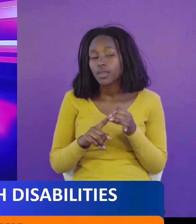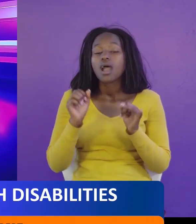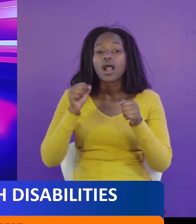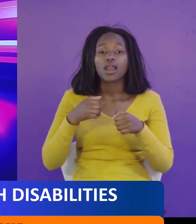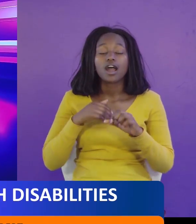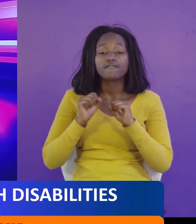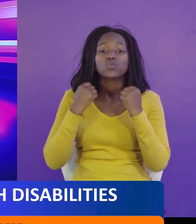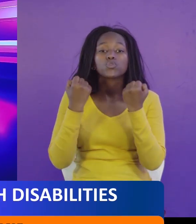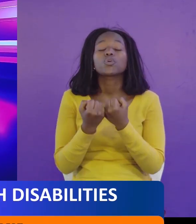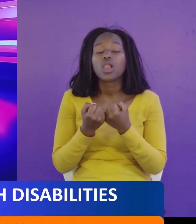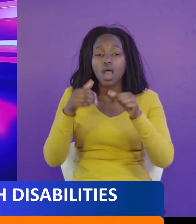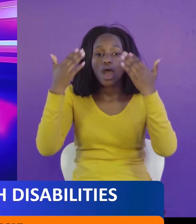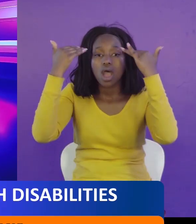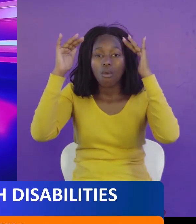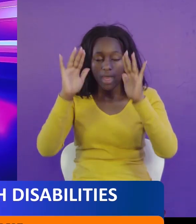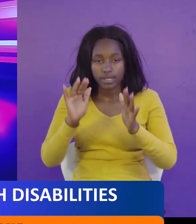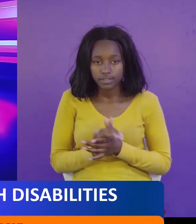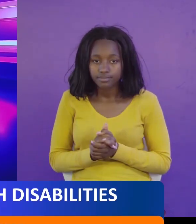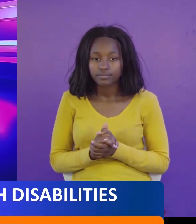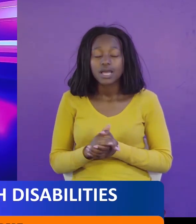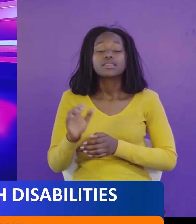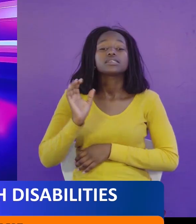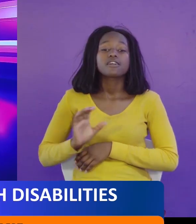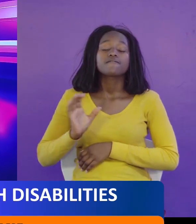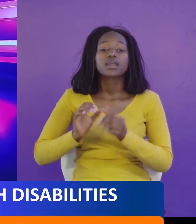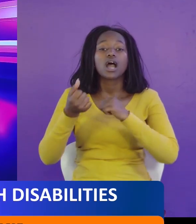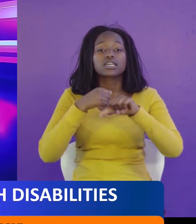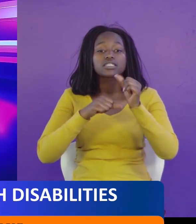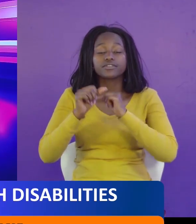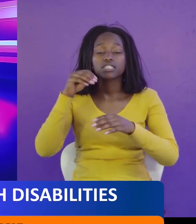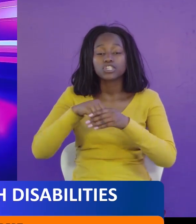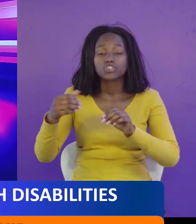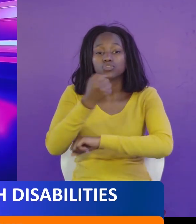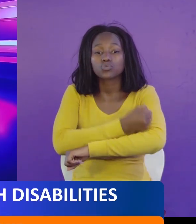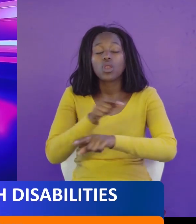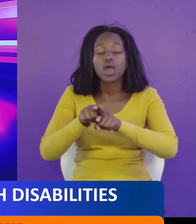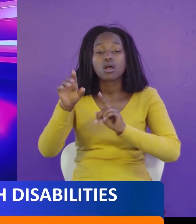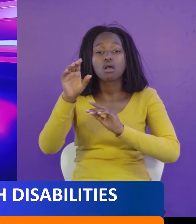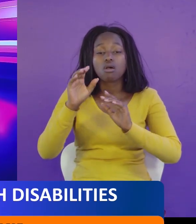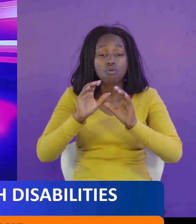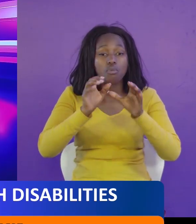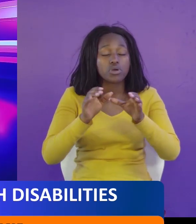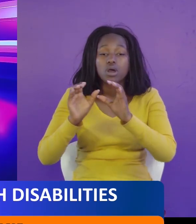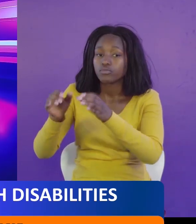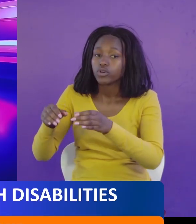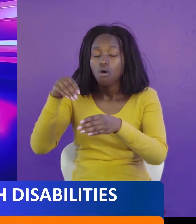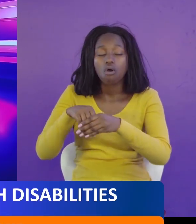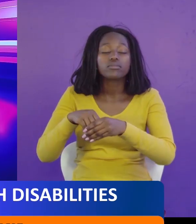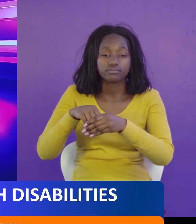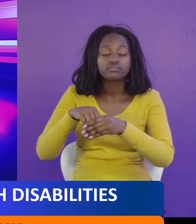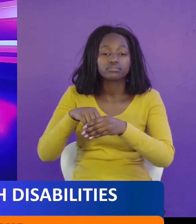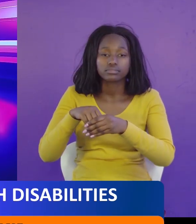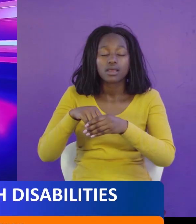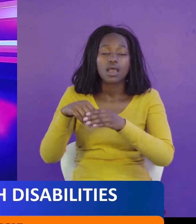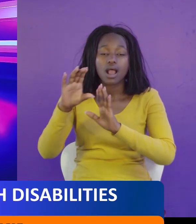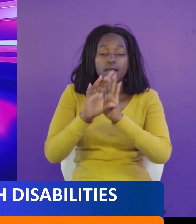awareness. Civic activities, both in schools and communities, on Katiba Day will help